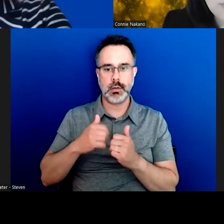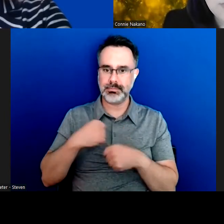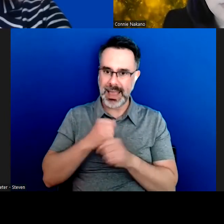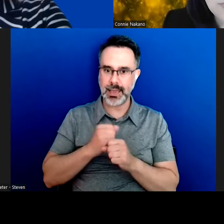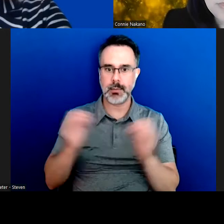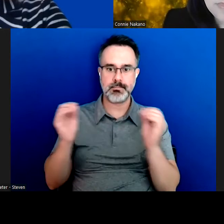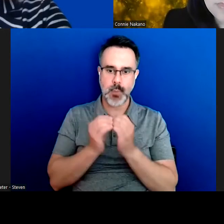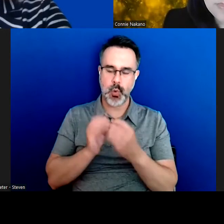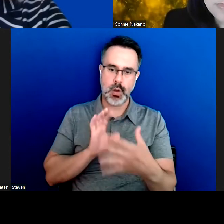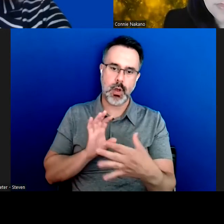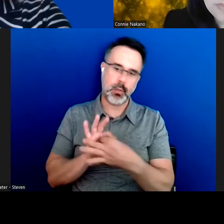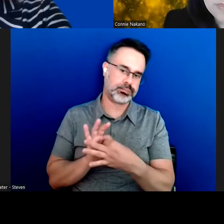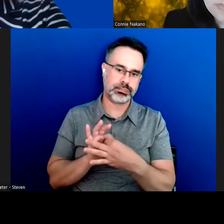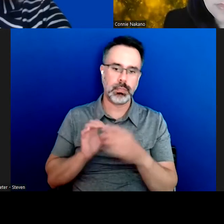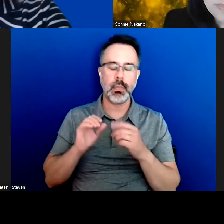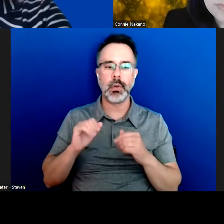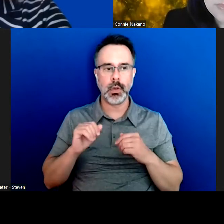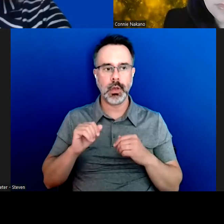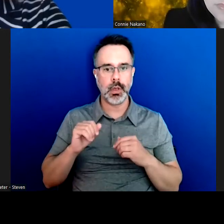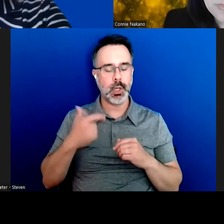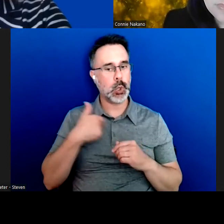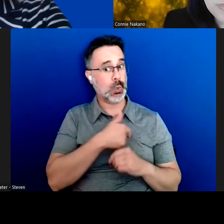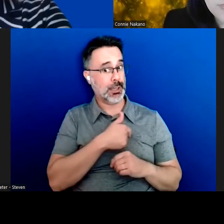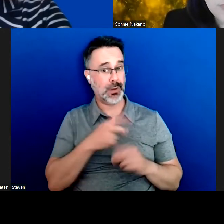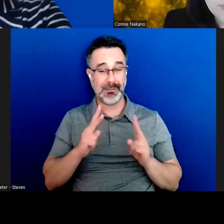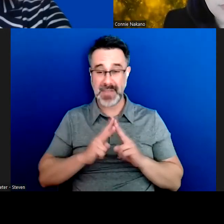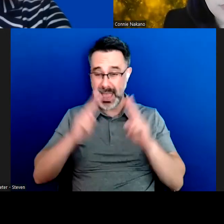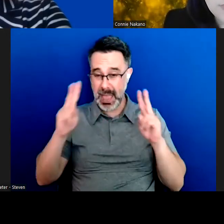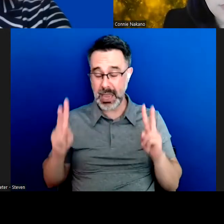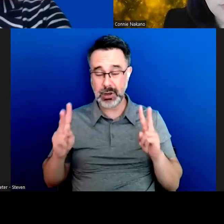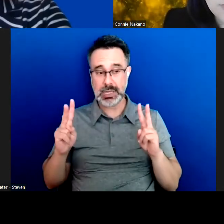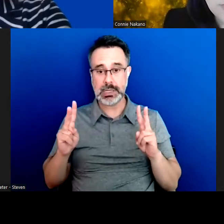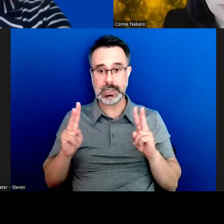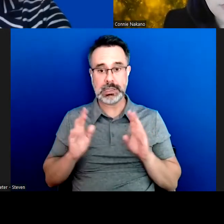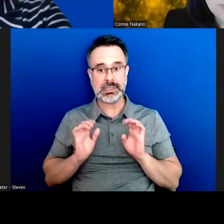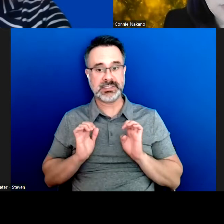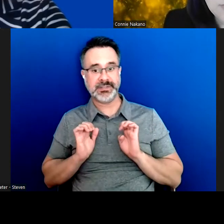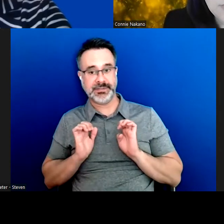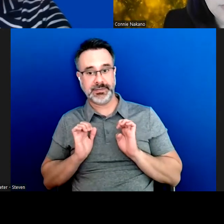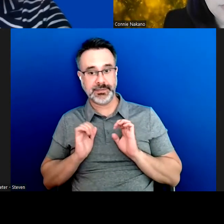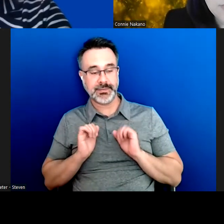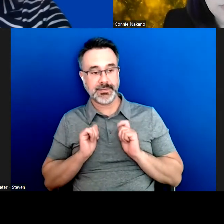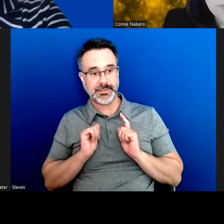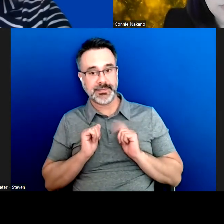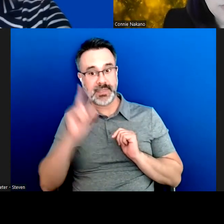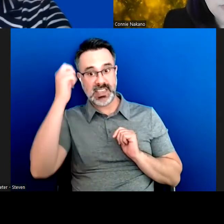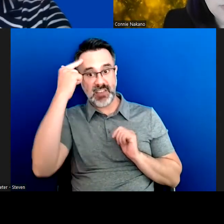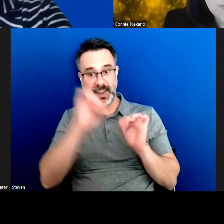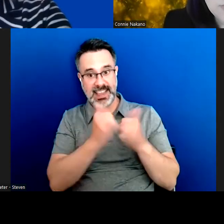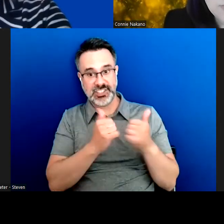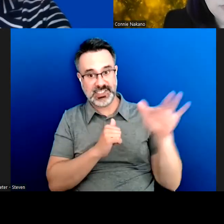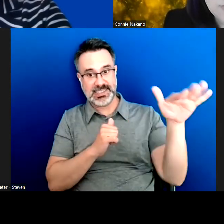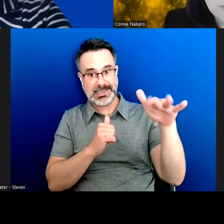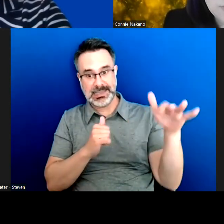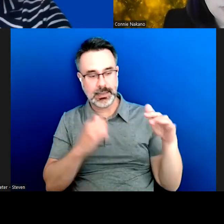about this, because as you know, we're very leery of government agencies just because they've not